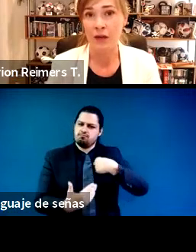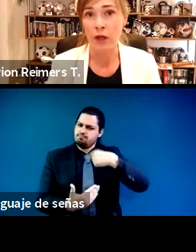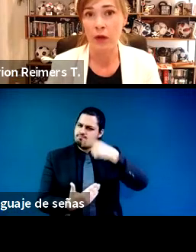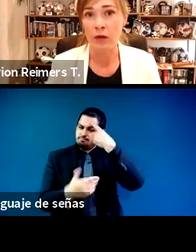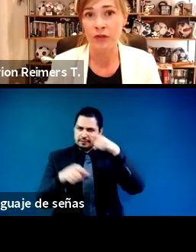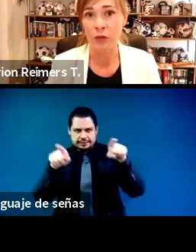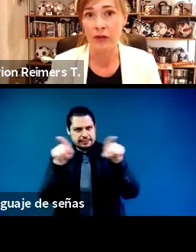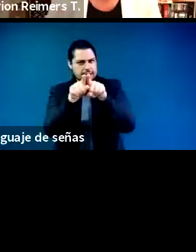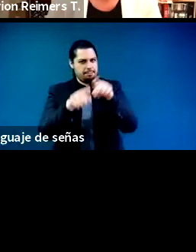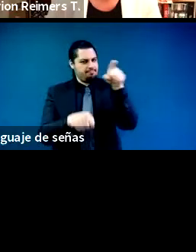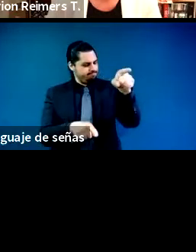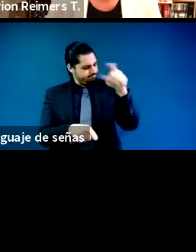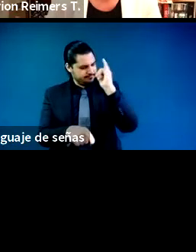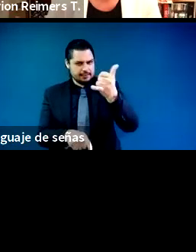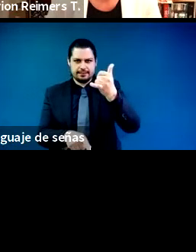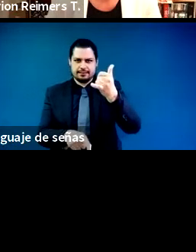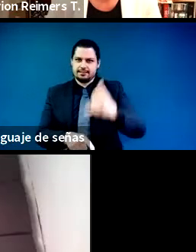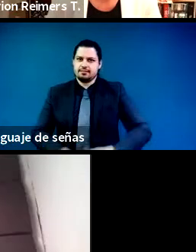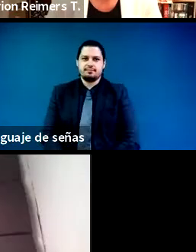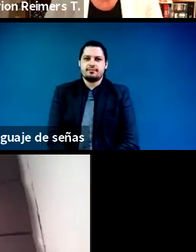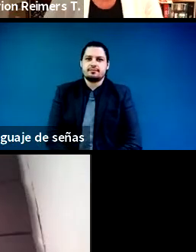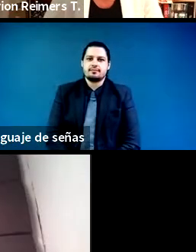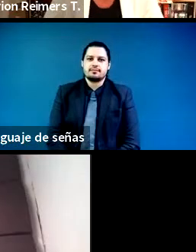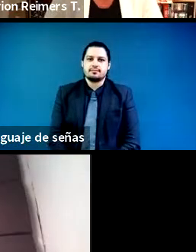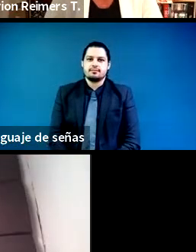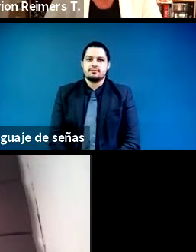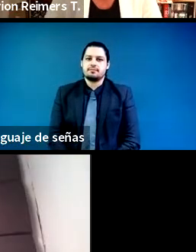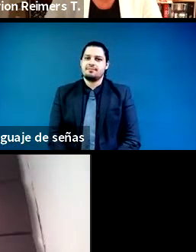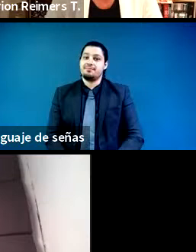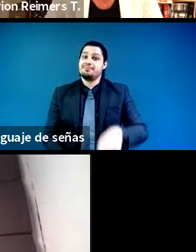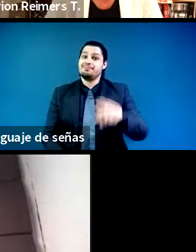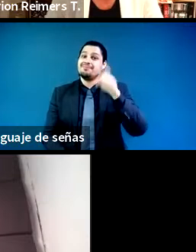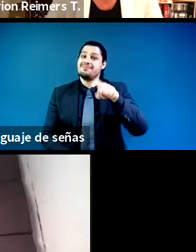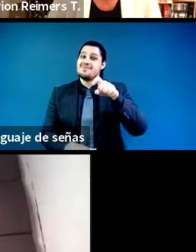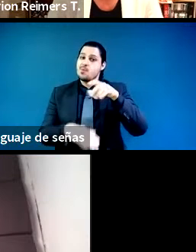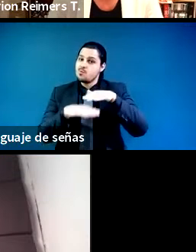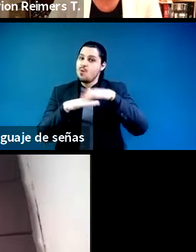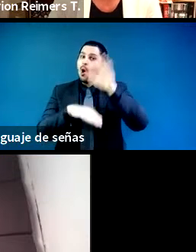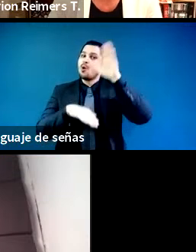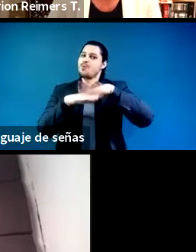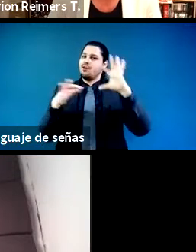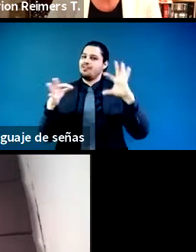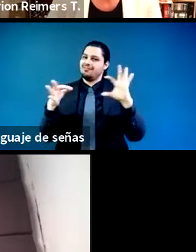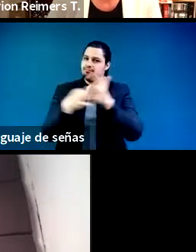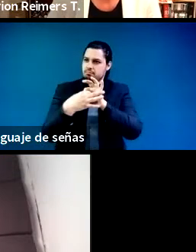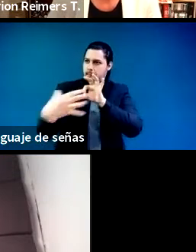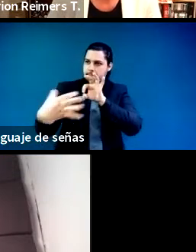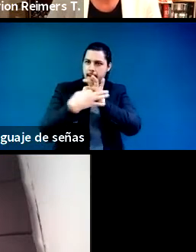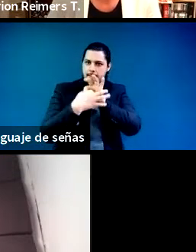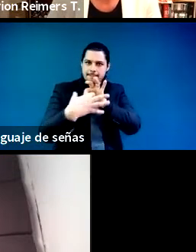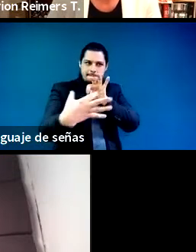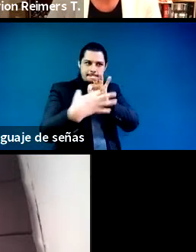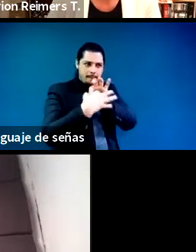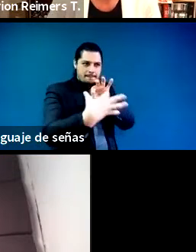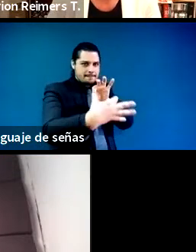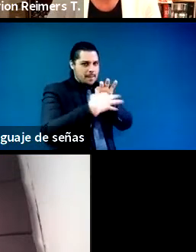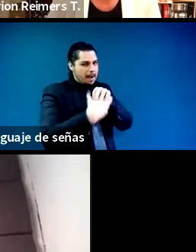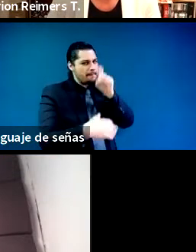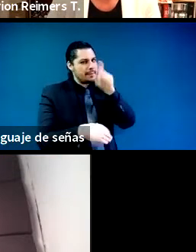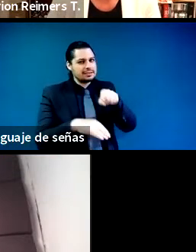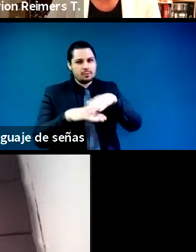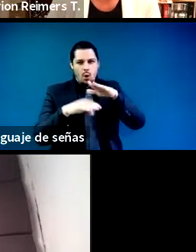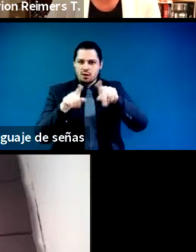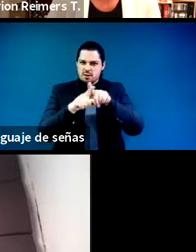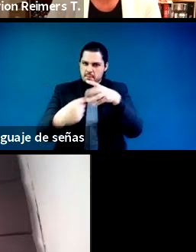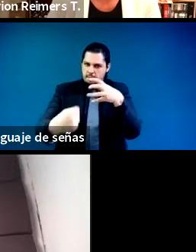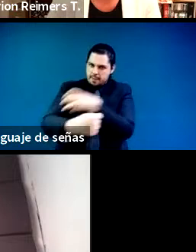allies, and we also need to have men take a deep look inside and understand their deep connection towards this problem,